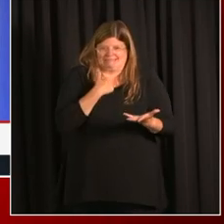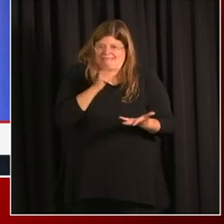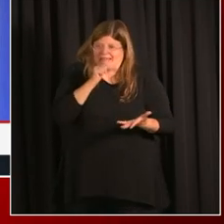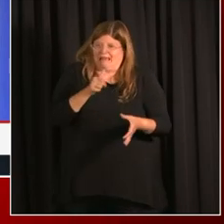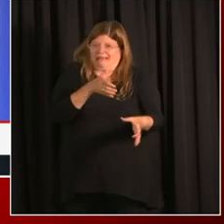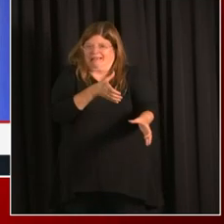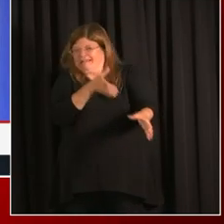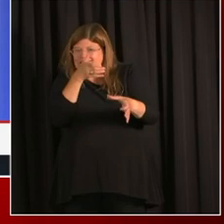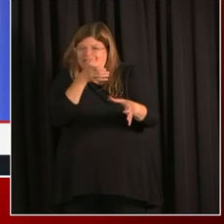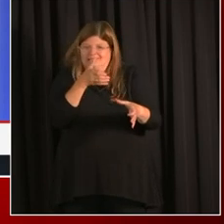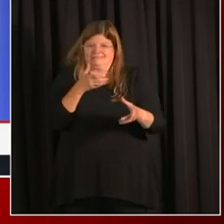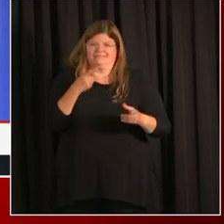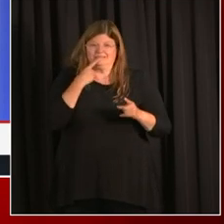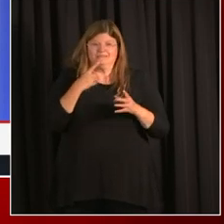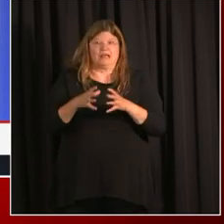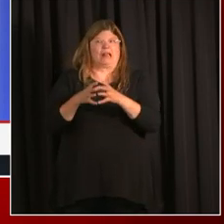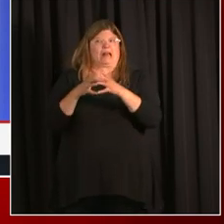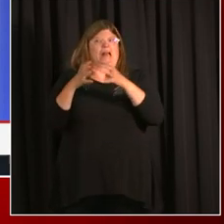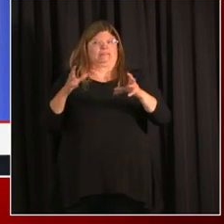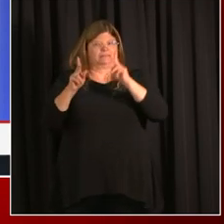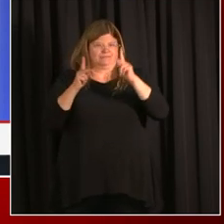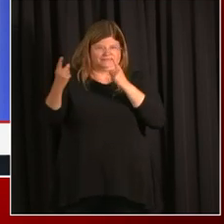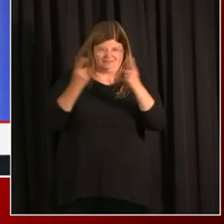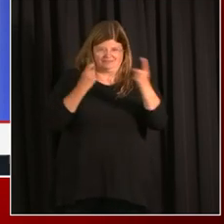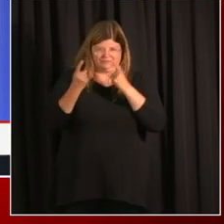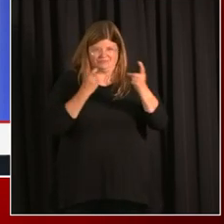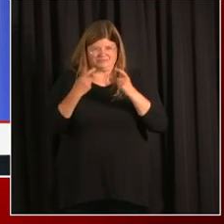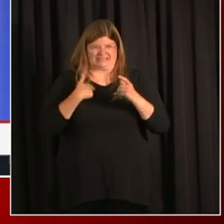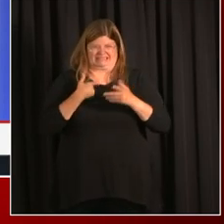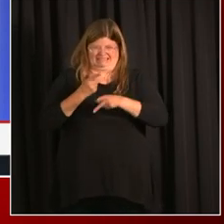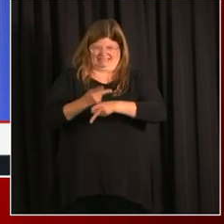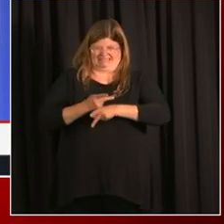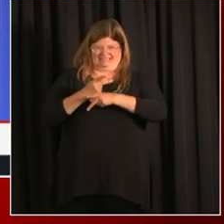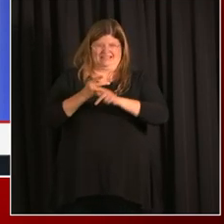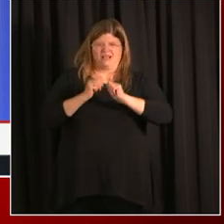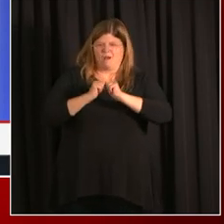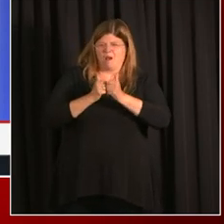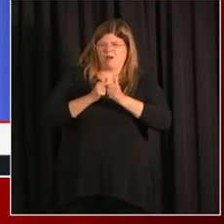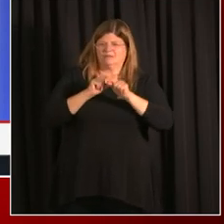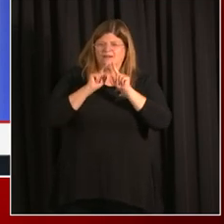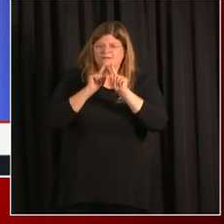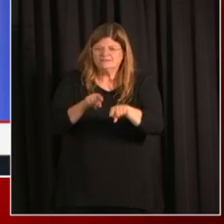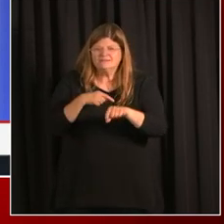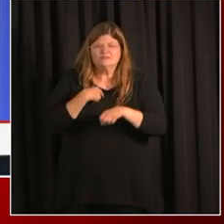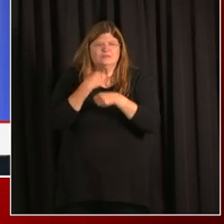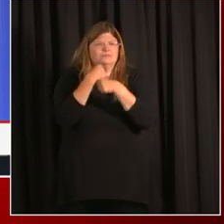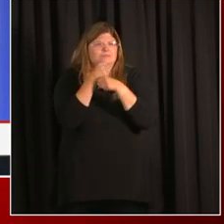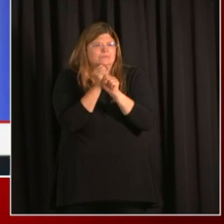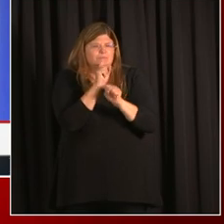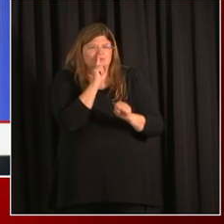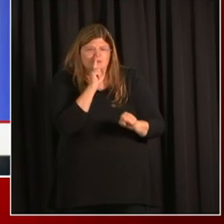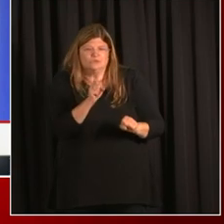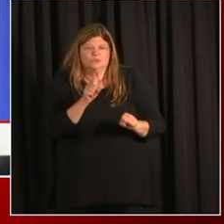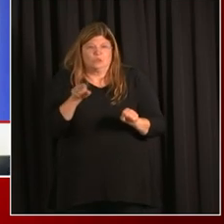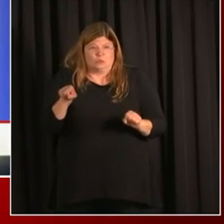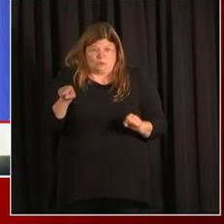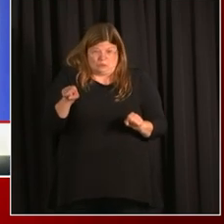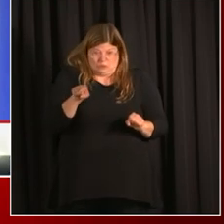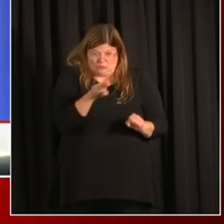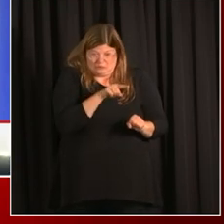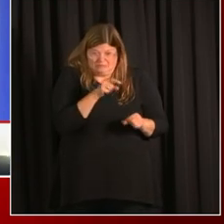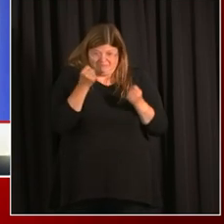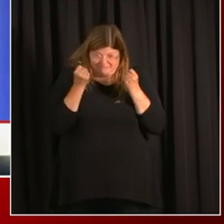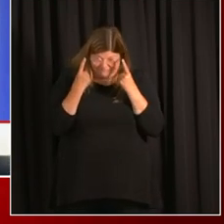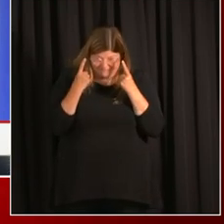those particular types of criteria for our guidance documents. What we want to make sure that people understand very clearly